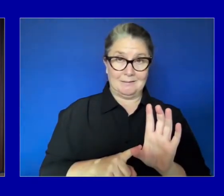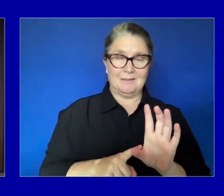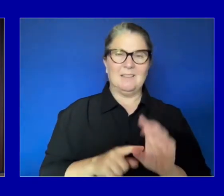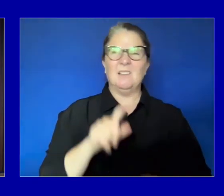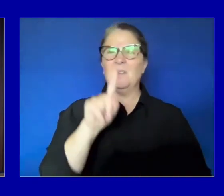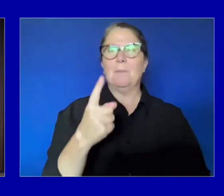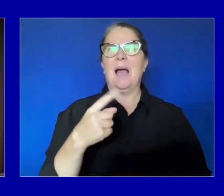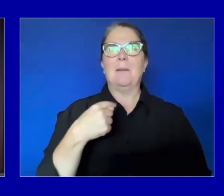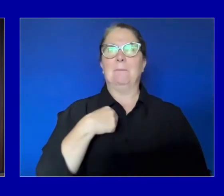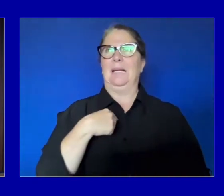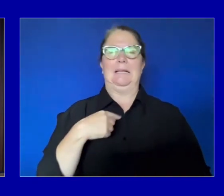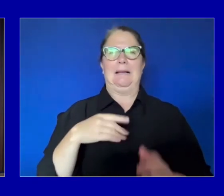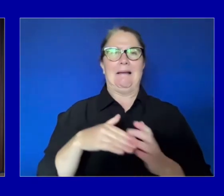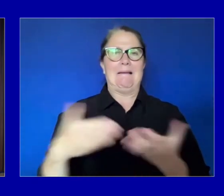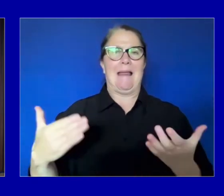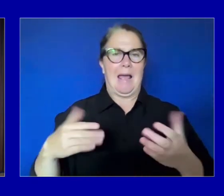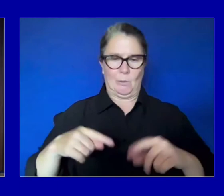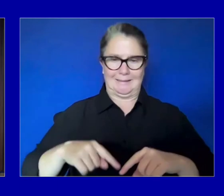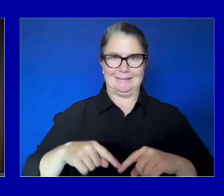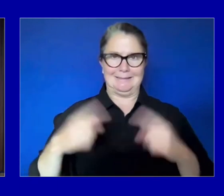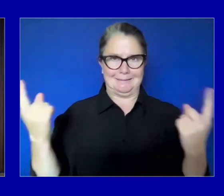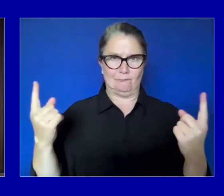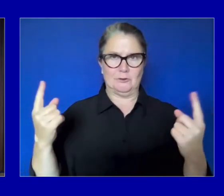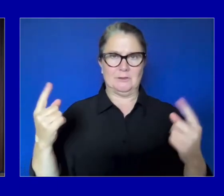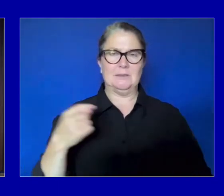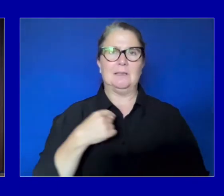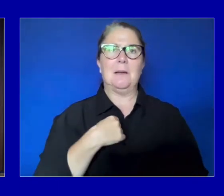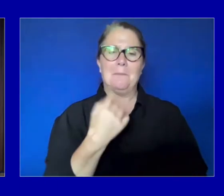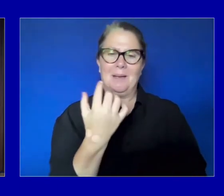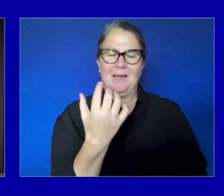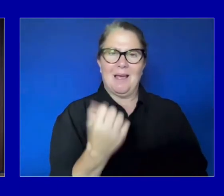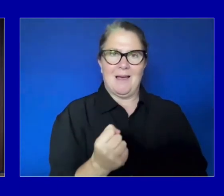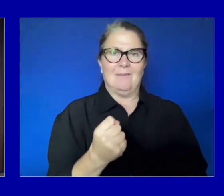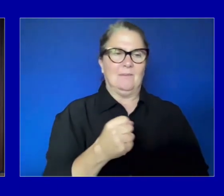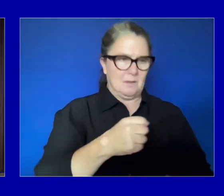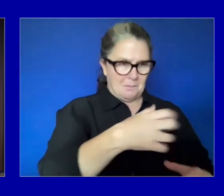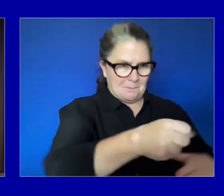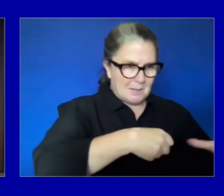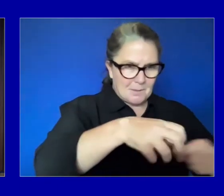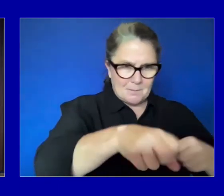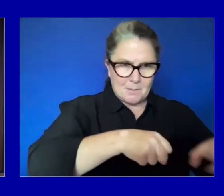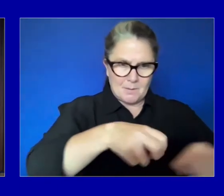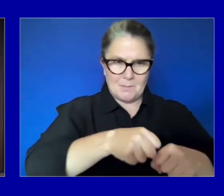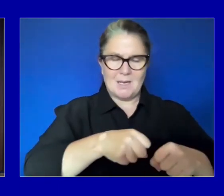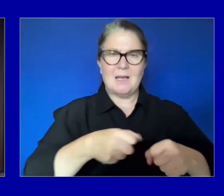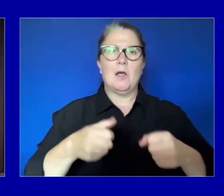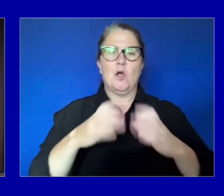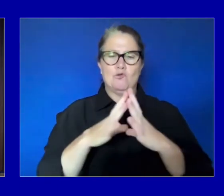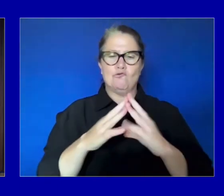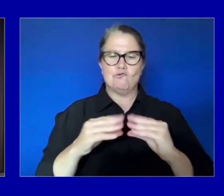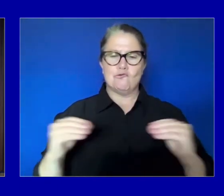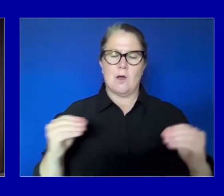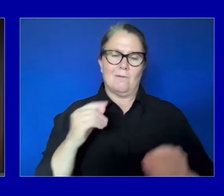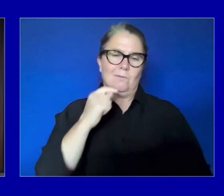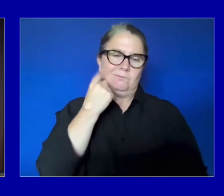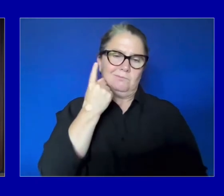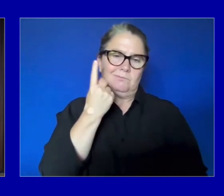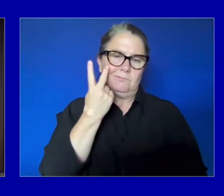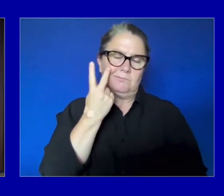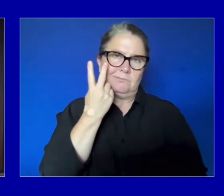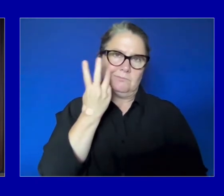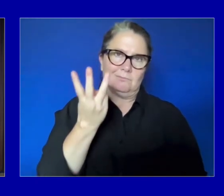I use the dry stuff as the filler in the middle. And then I use the freshest stuff that's been out for a couple of days, but you can soak that in some